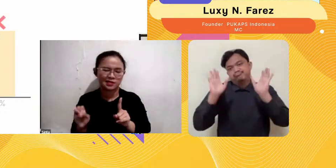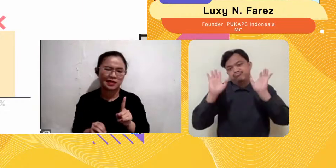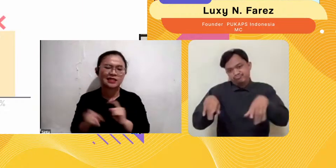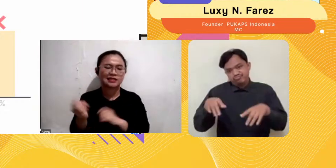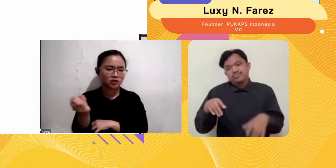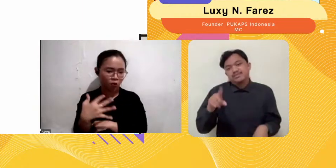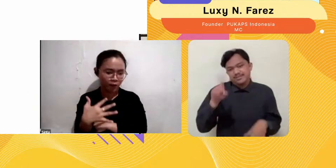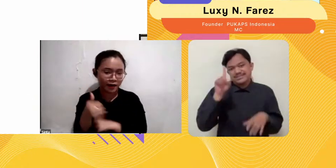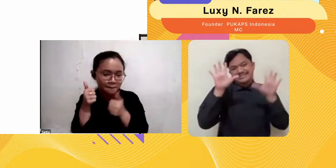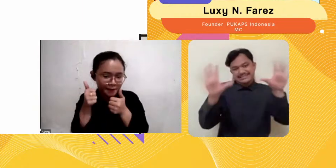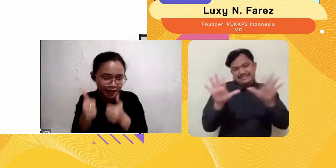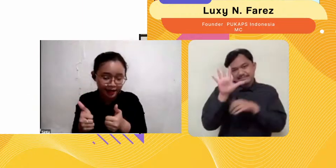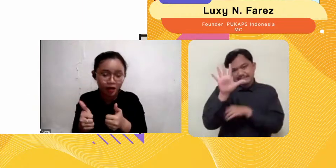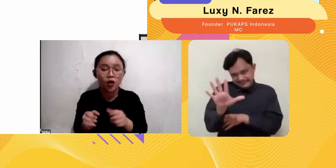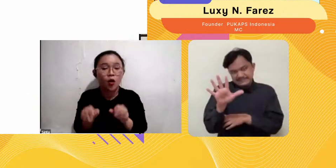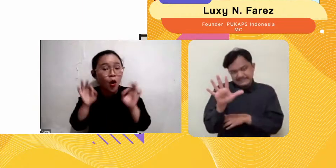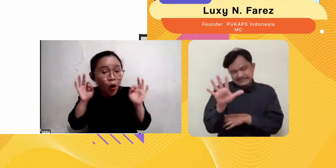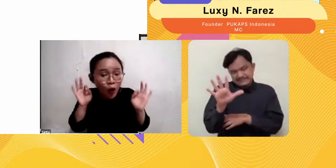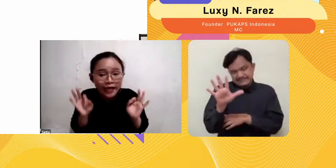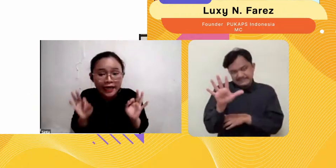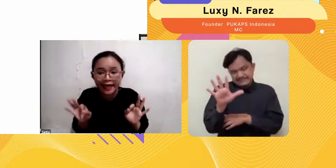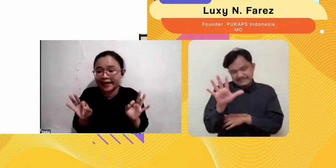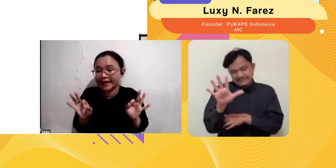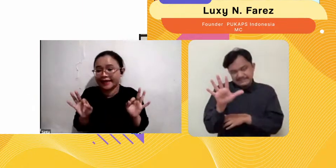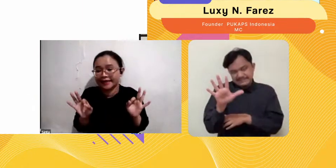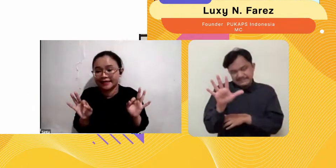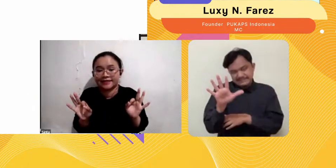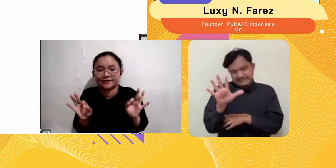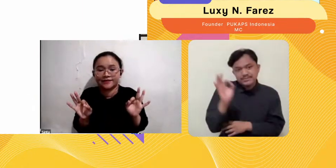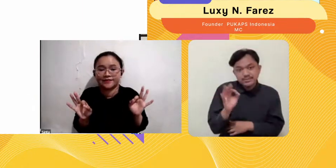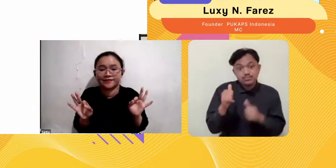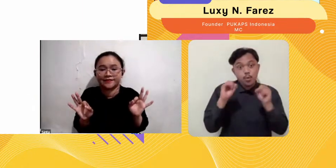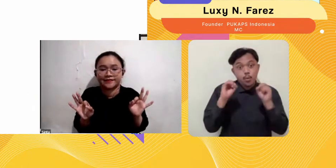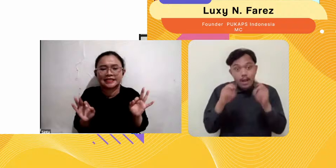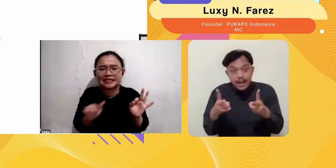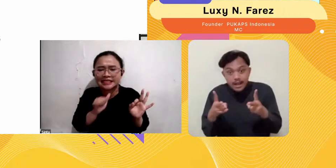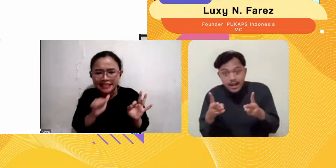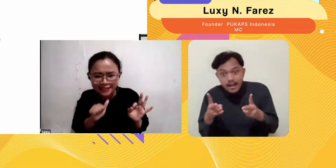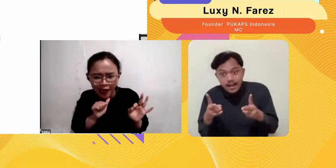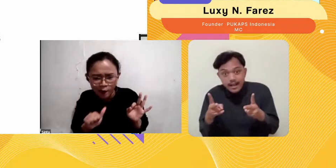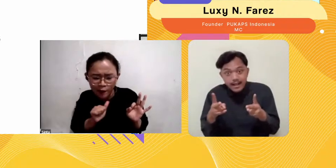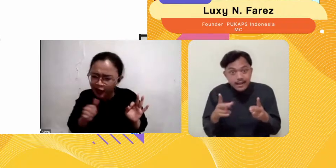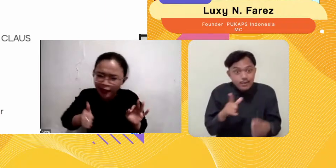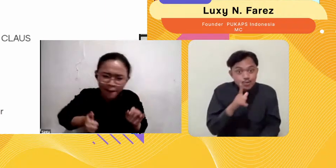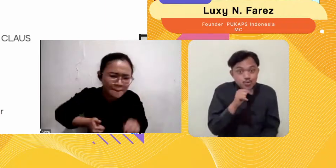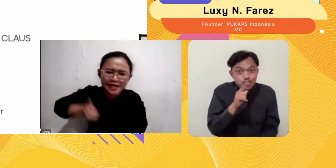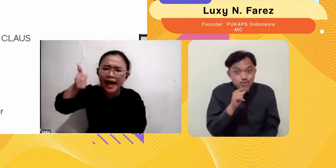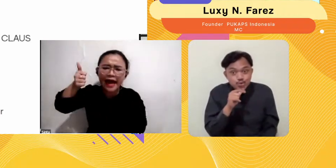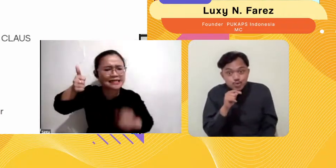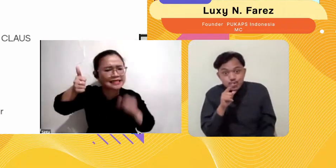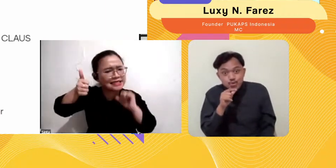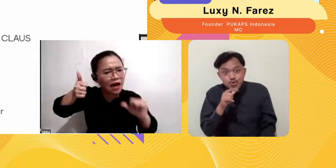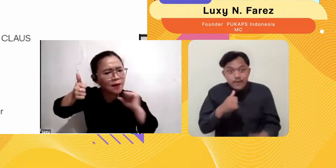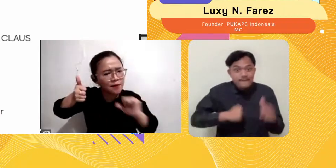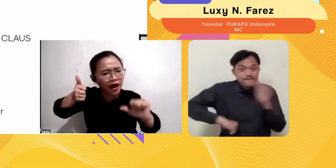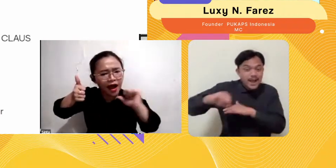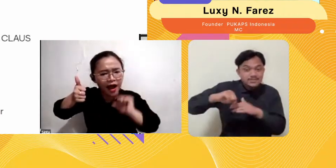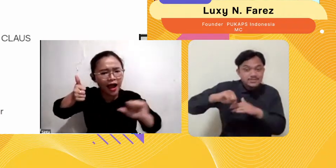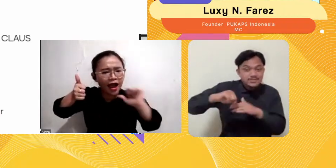15%. So now we're going to see the winner